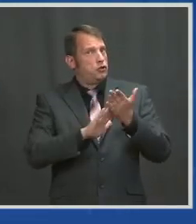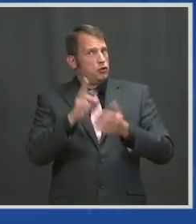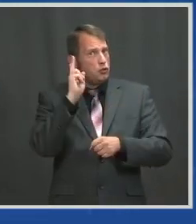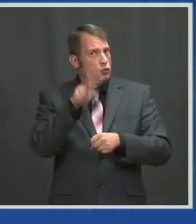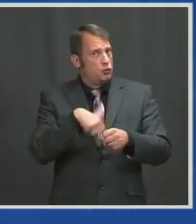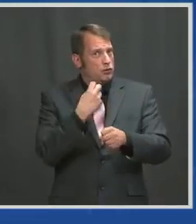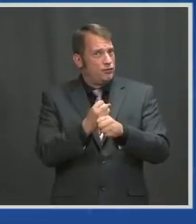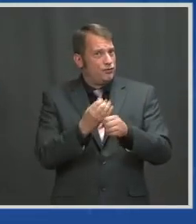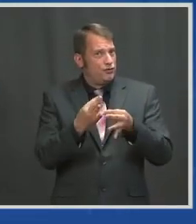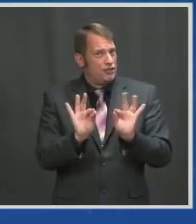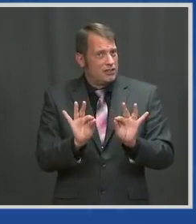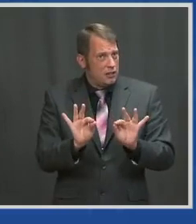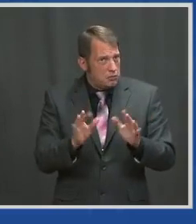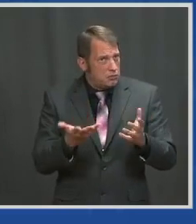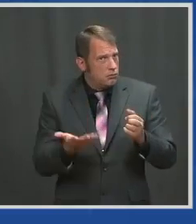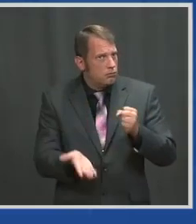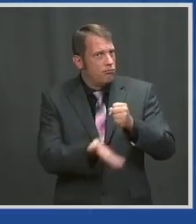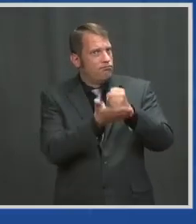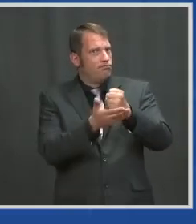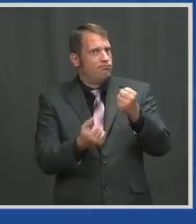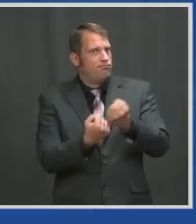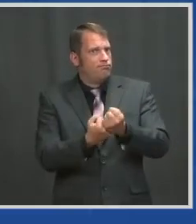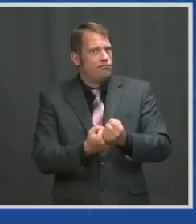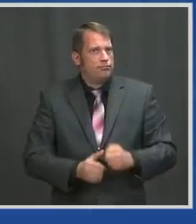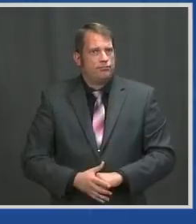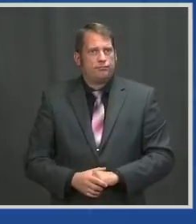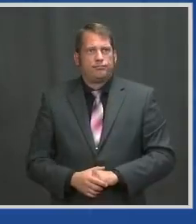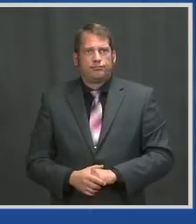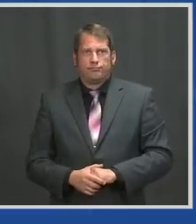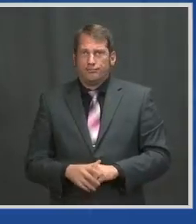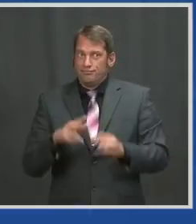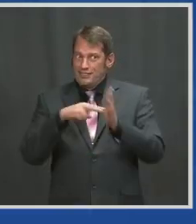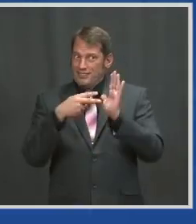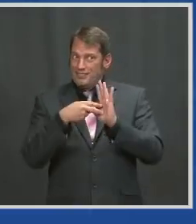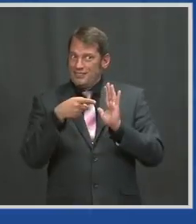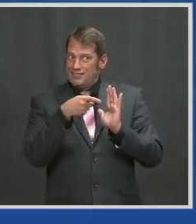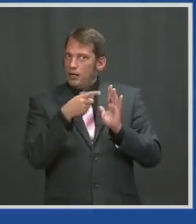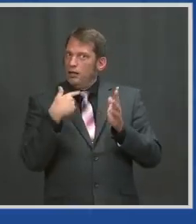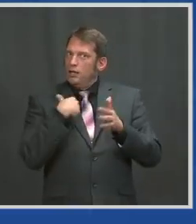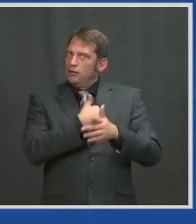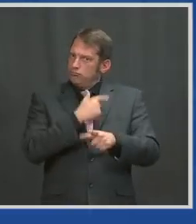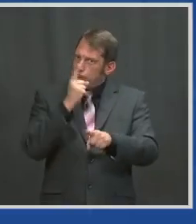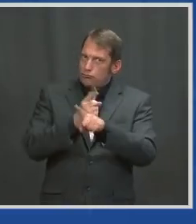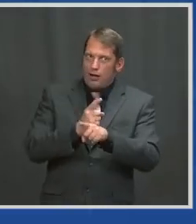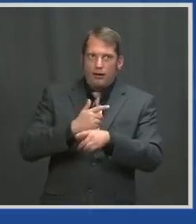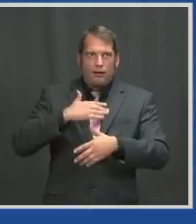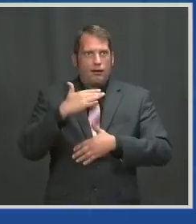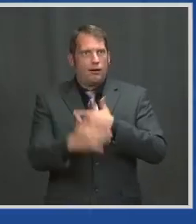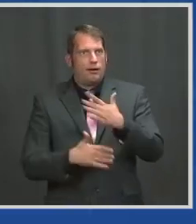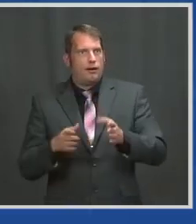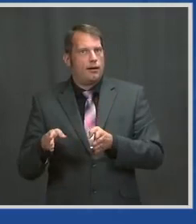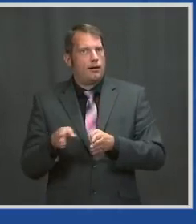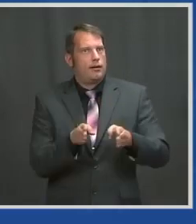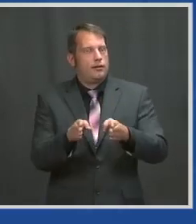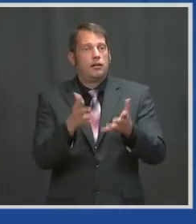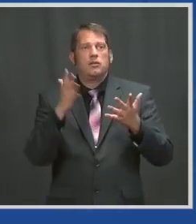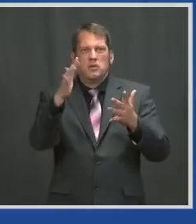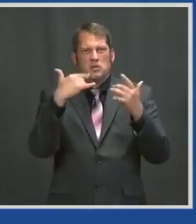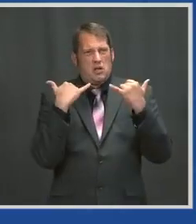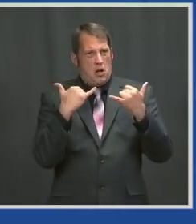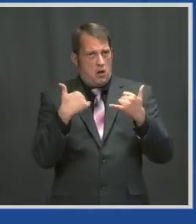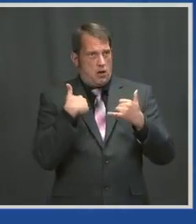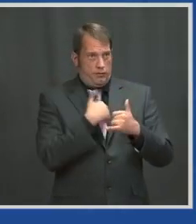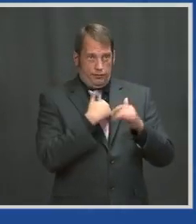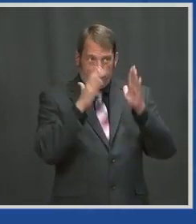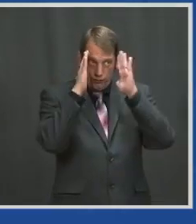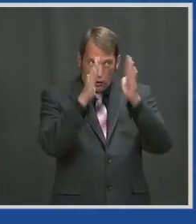track. We still have a long way to go. As I said, my laser focus is on growing the nation's economy